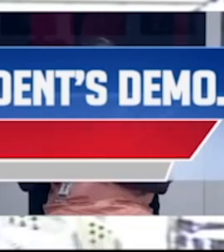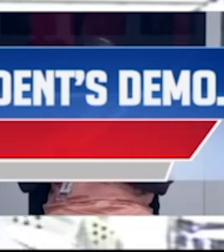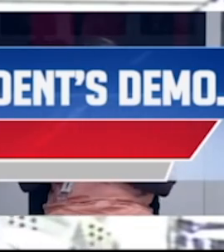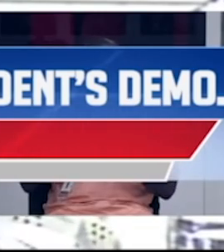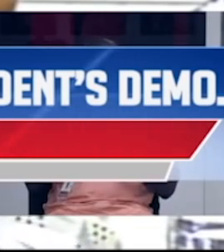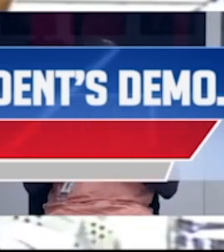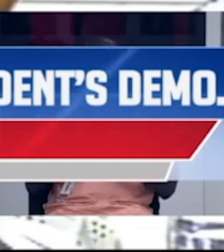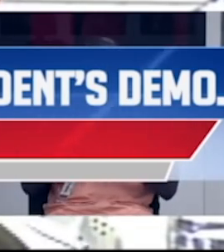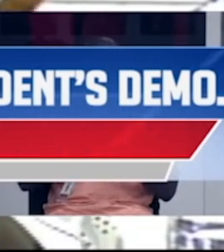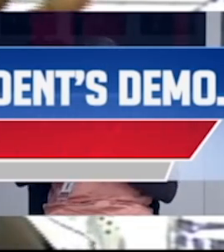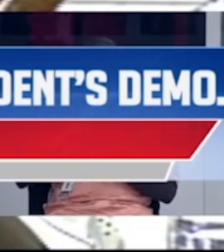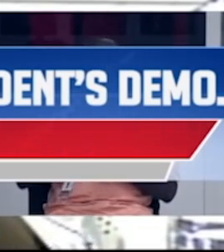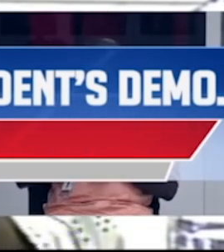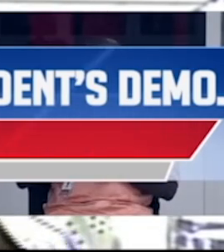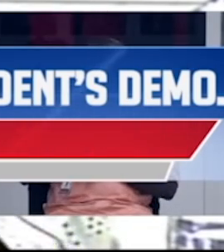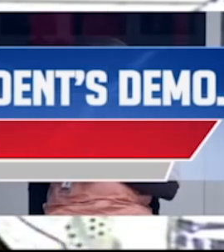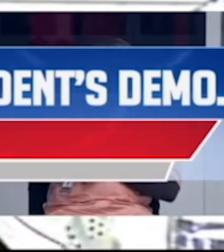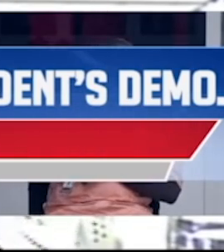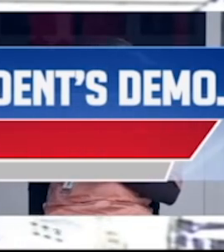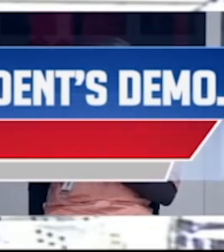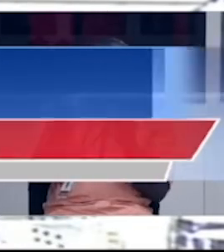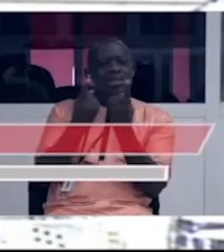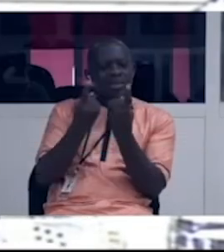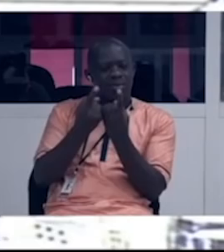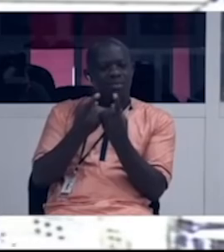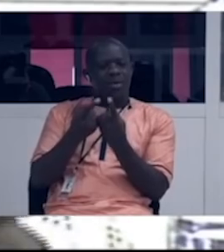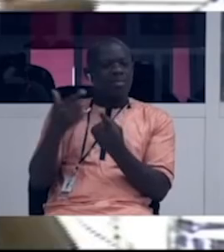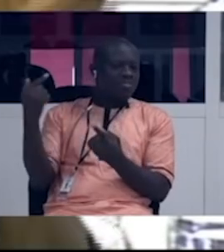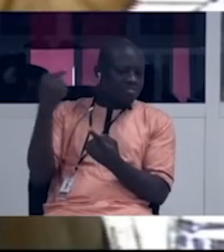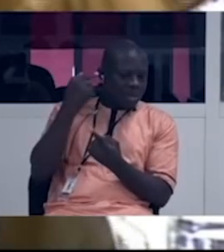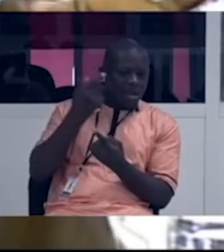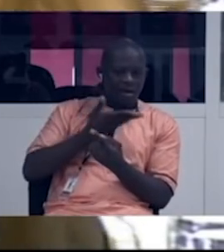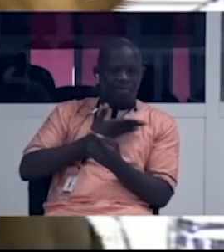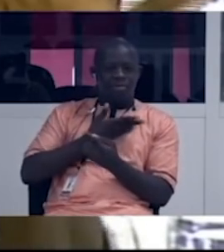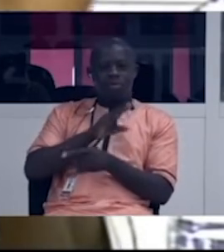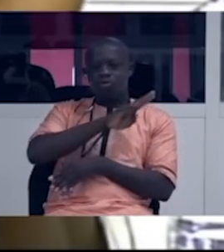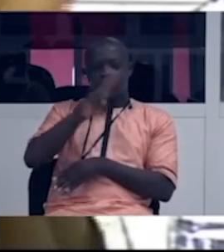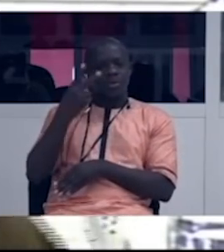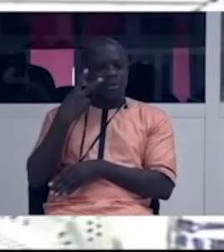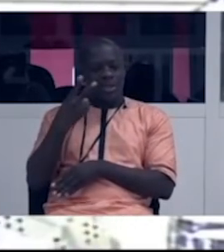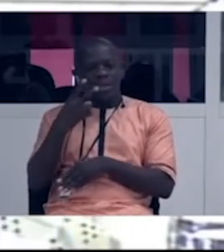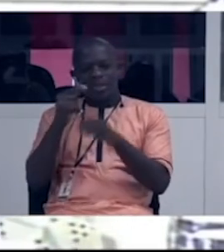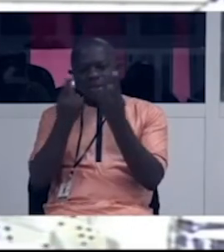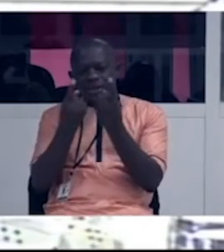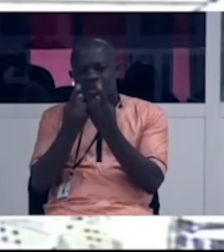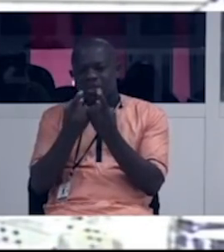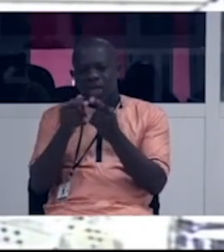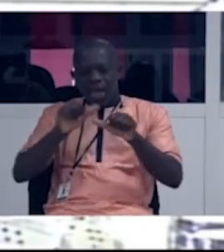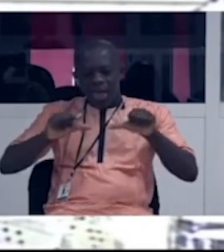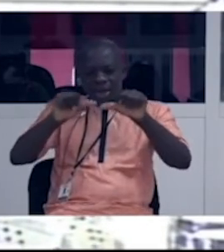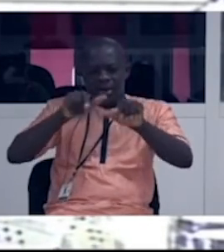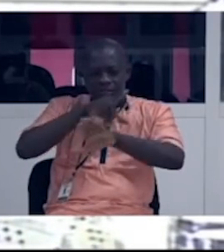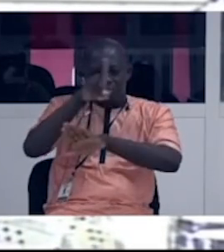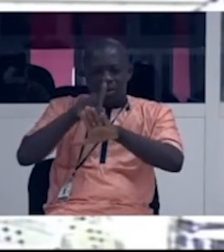at students who were running for their lives at his main compound. Onlookers and neighbors standing at the gate ran to his house